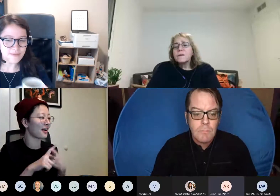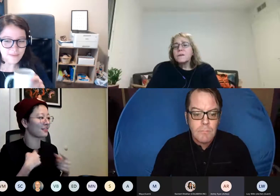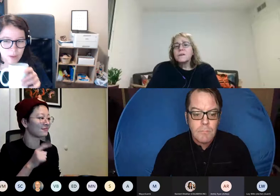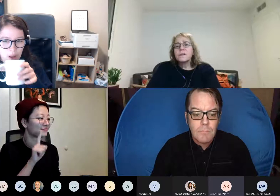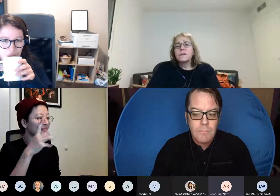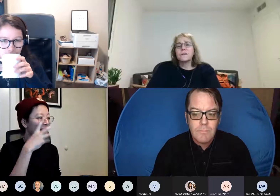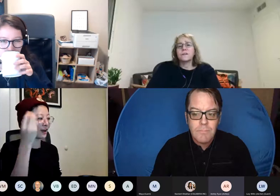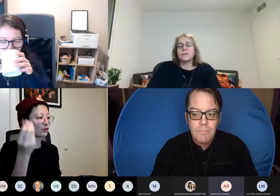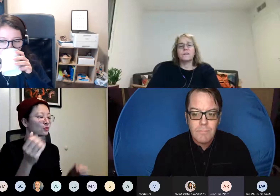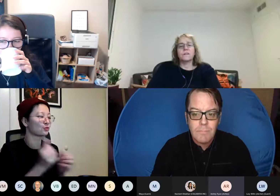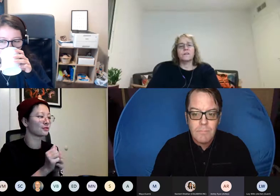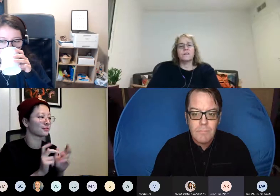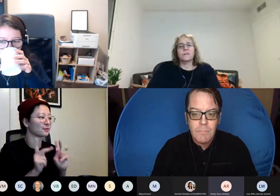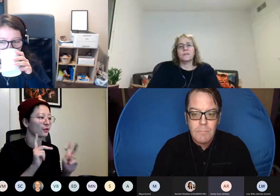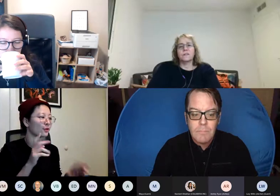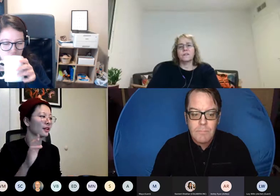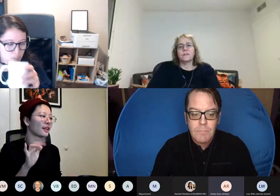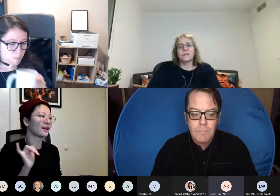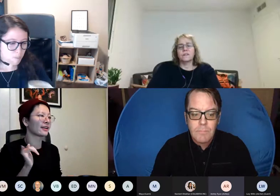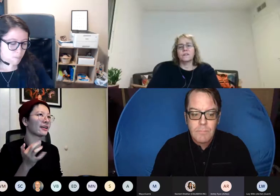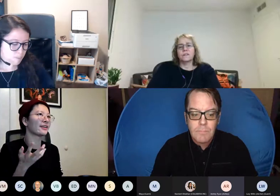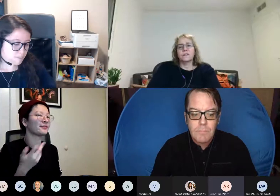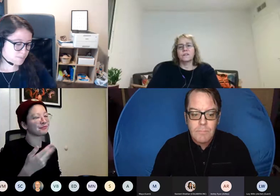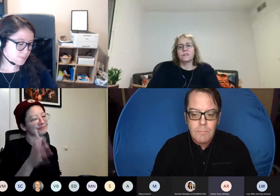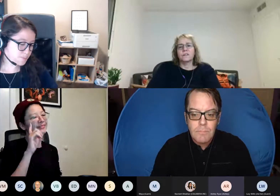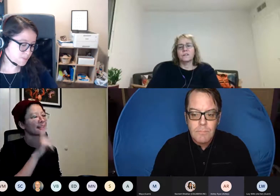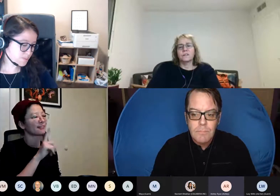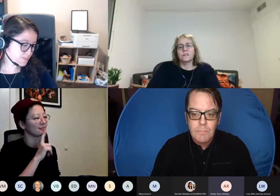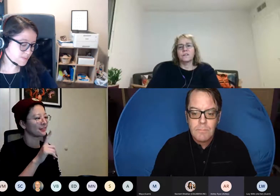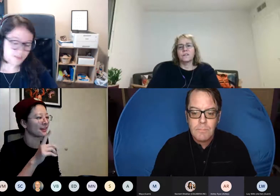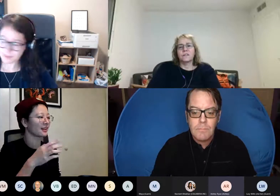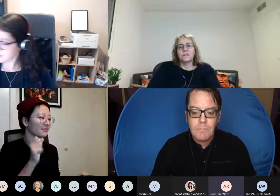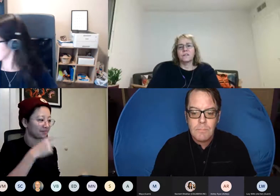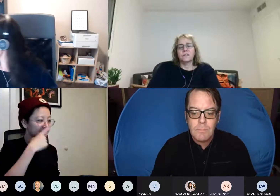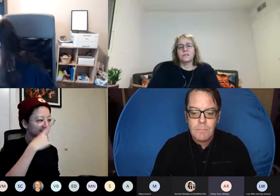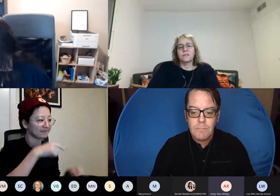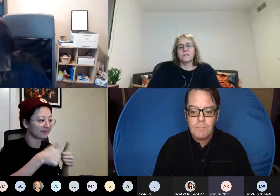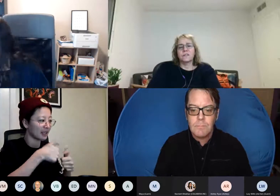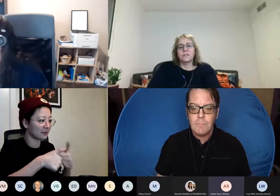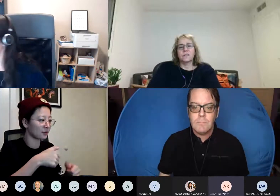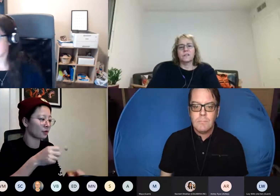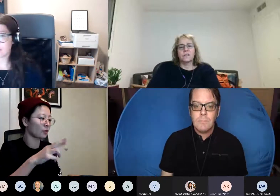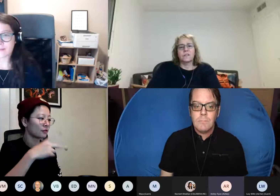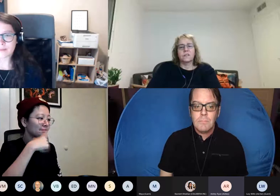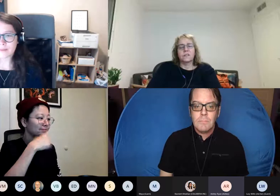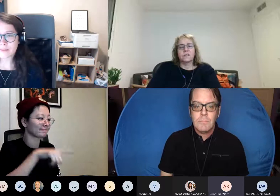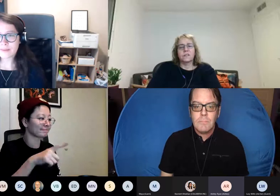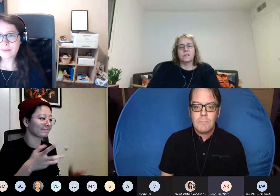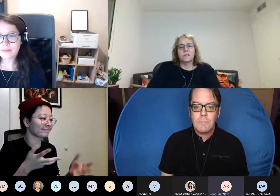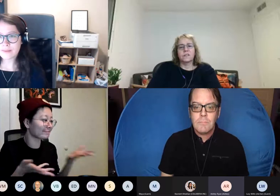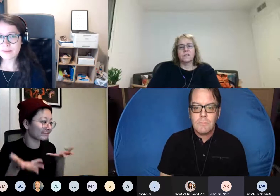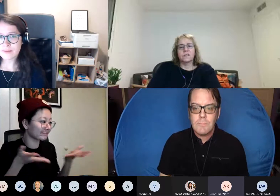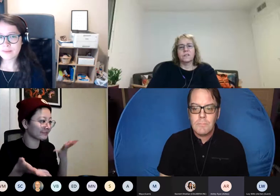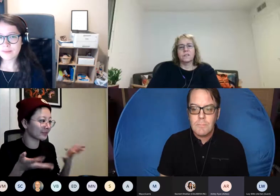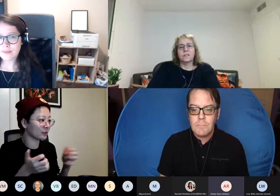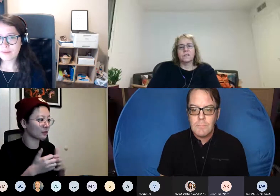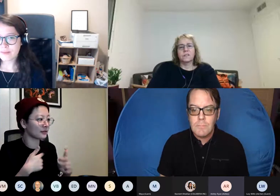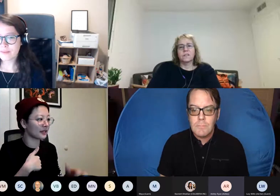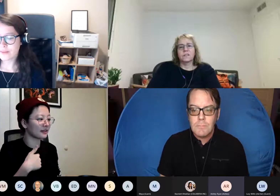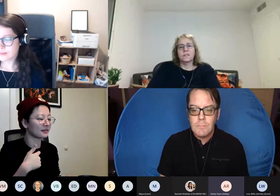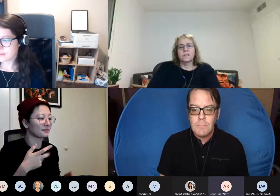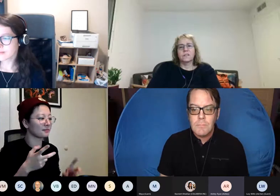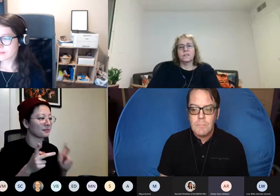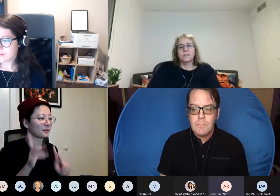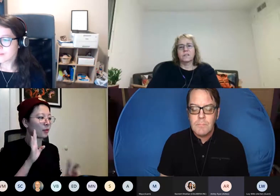Thank you, Mia. So a little bit about life experience. When I go out and interact with people, I